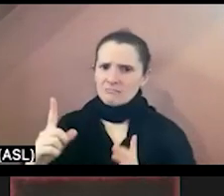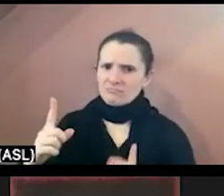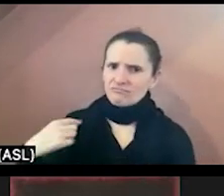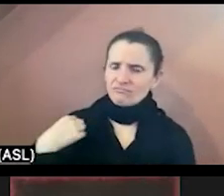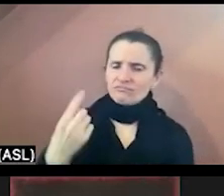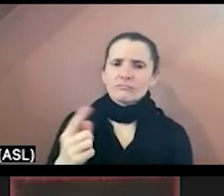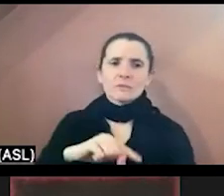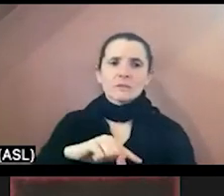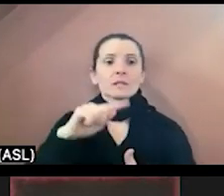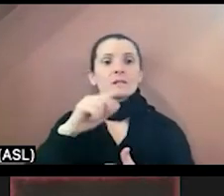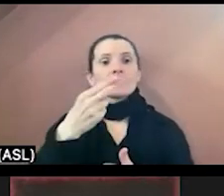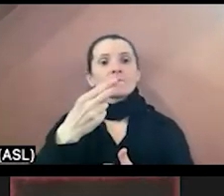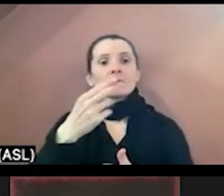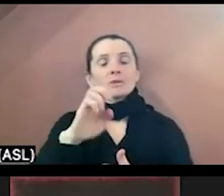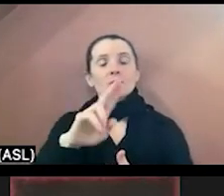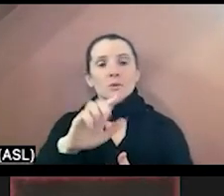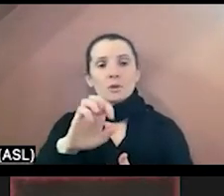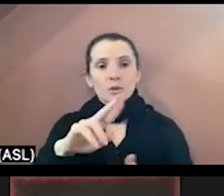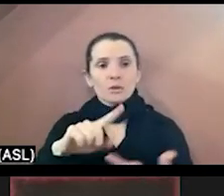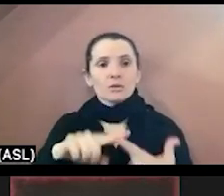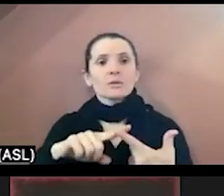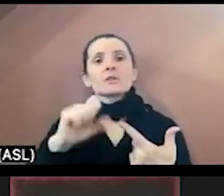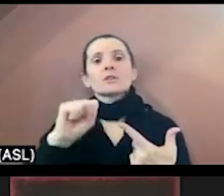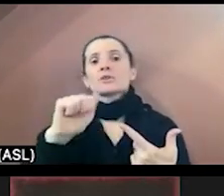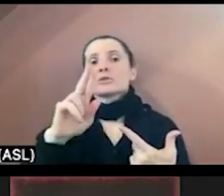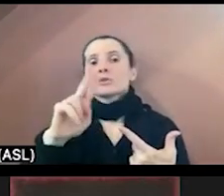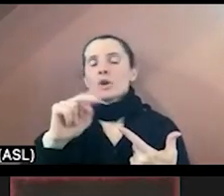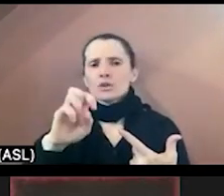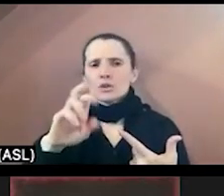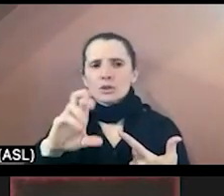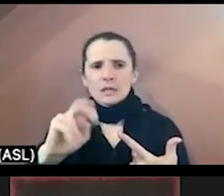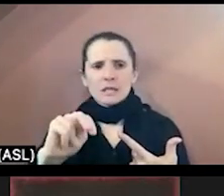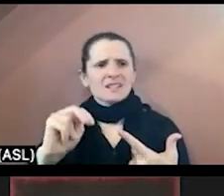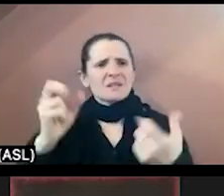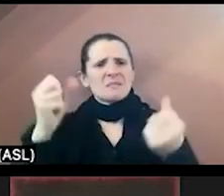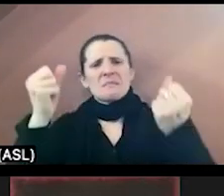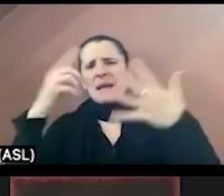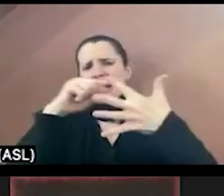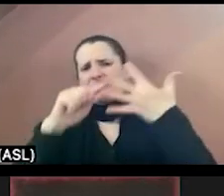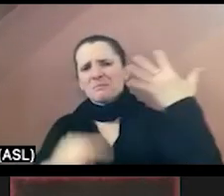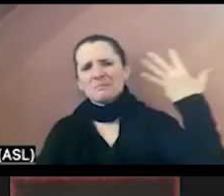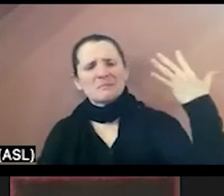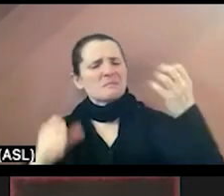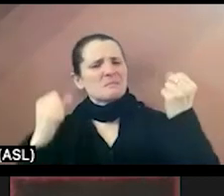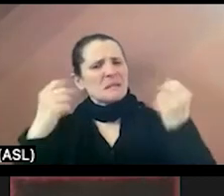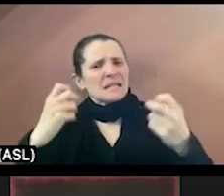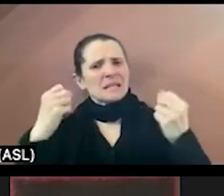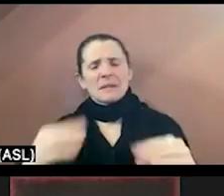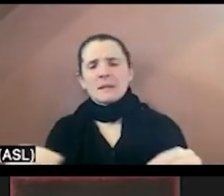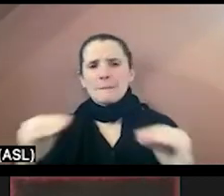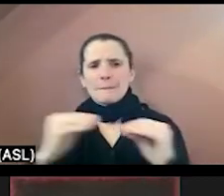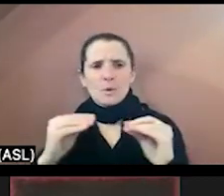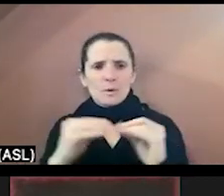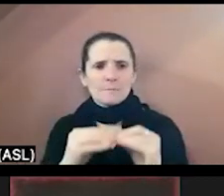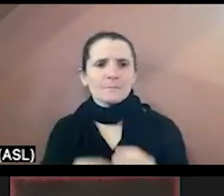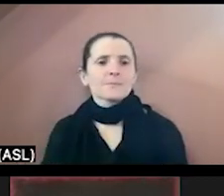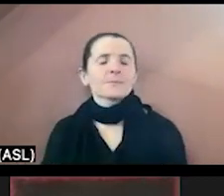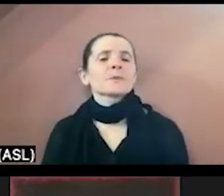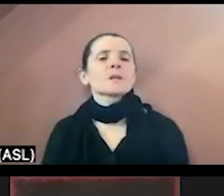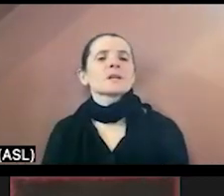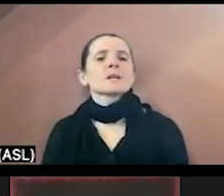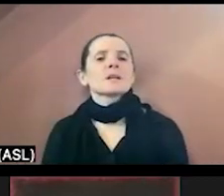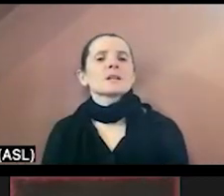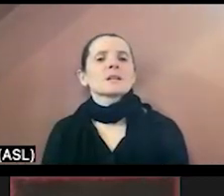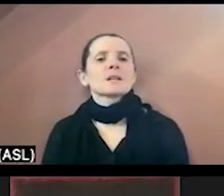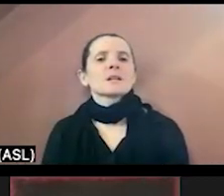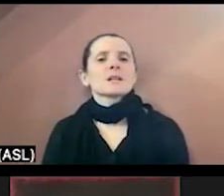named Saunderson, but there have been many others. Among the living ones, the one and only Mona Minkara is sitting there with you.